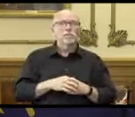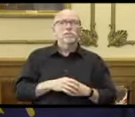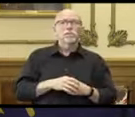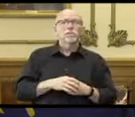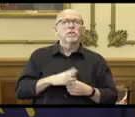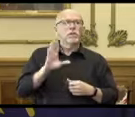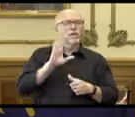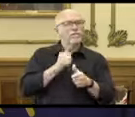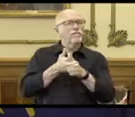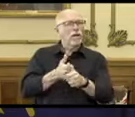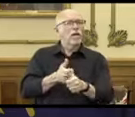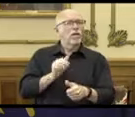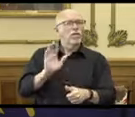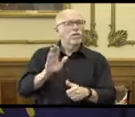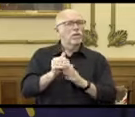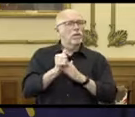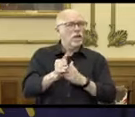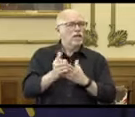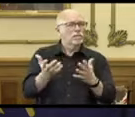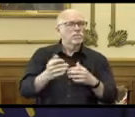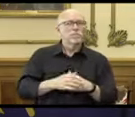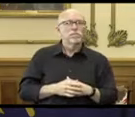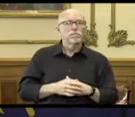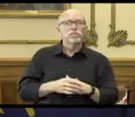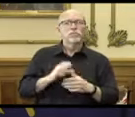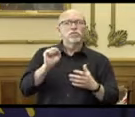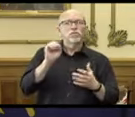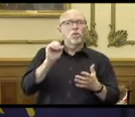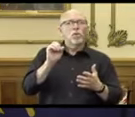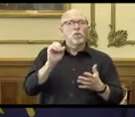and follow the guidance. And so